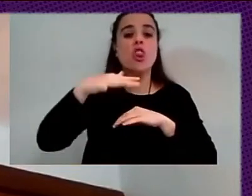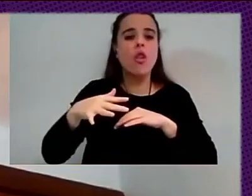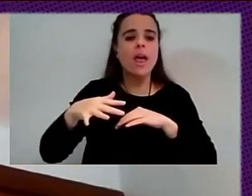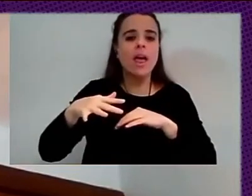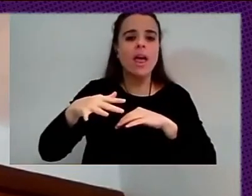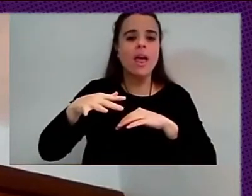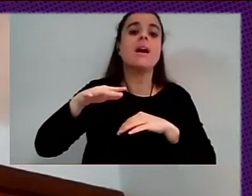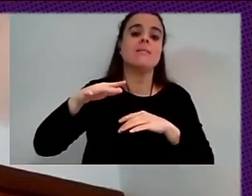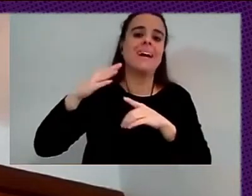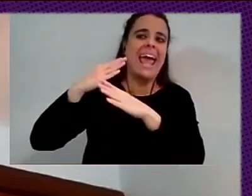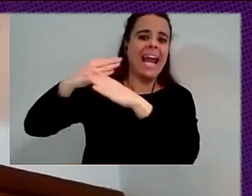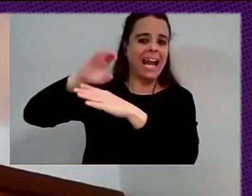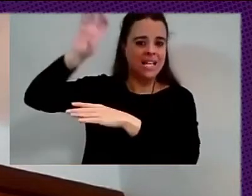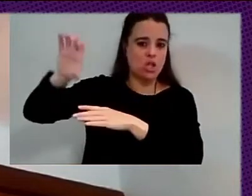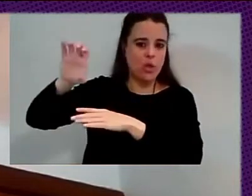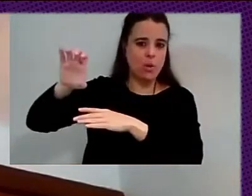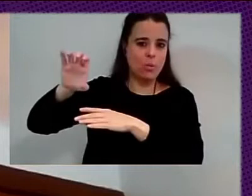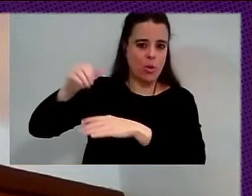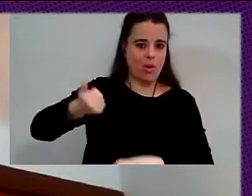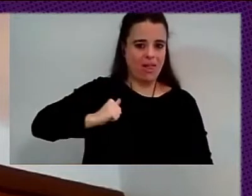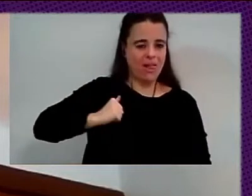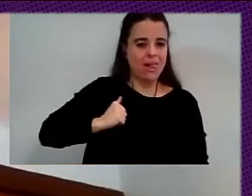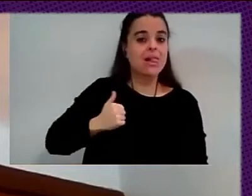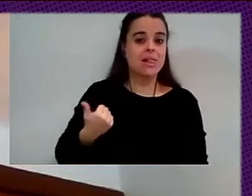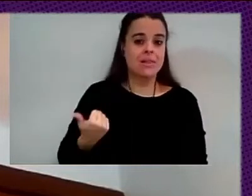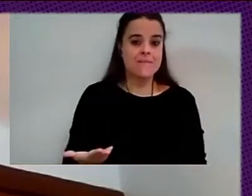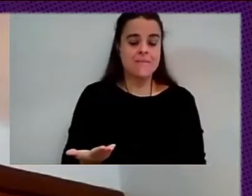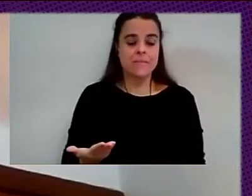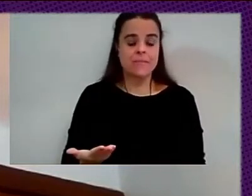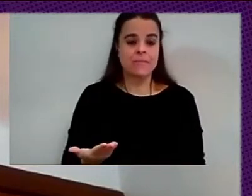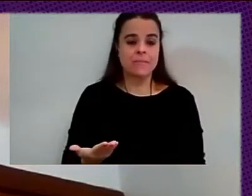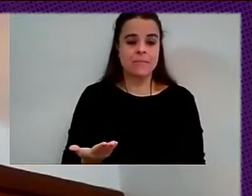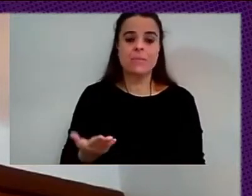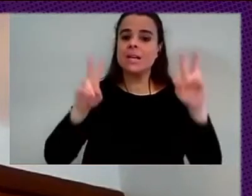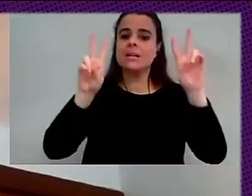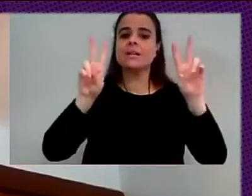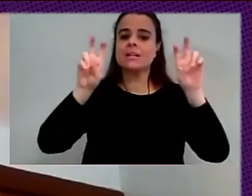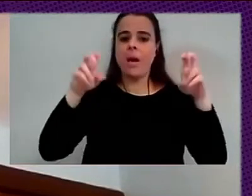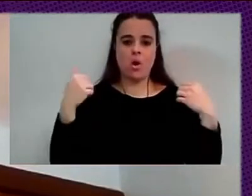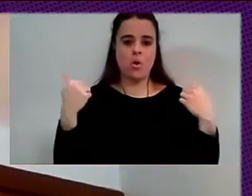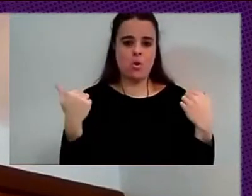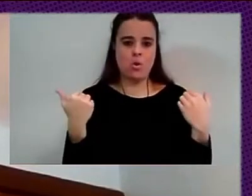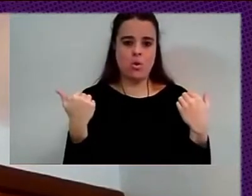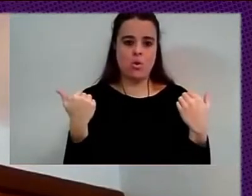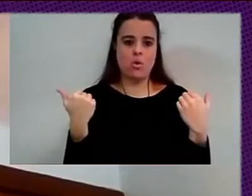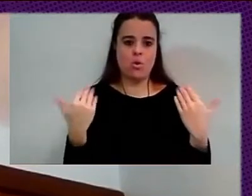the issue is, on the current trajectory, it would take 200 years to lift everyone to at